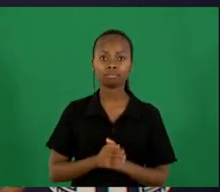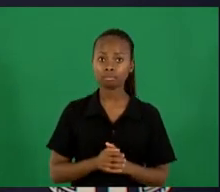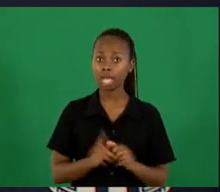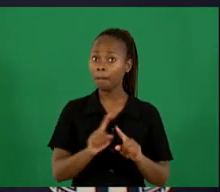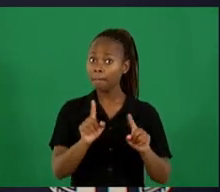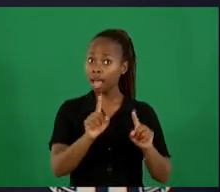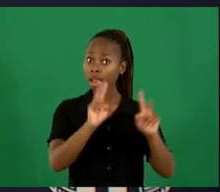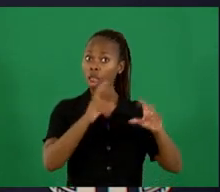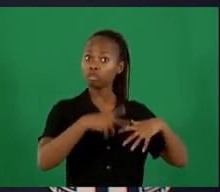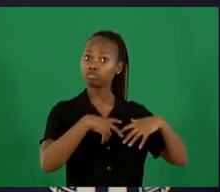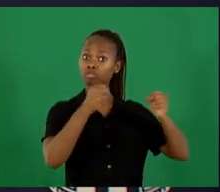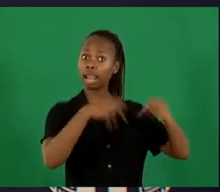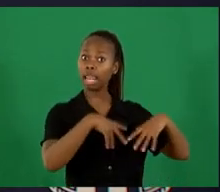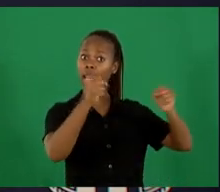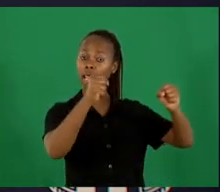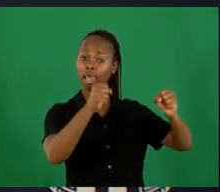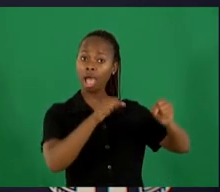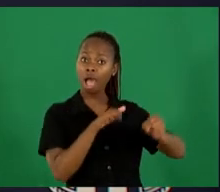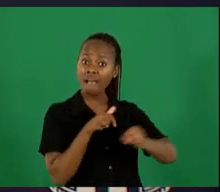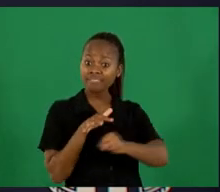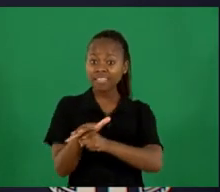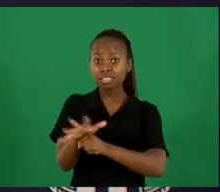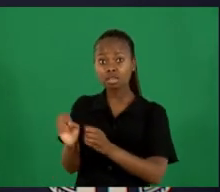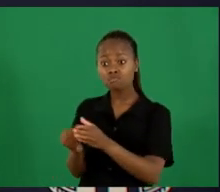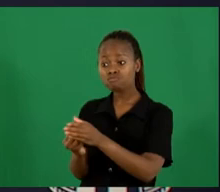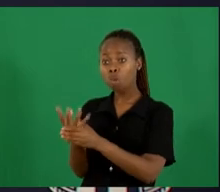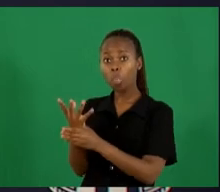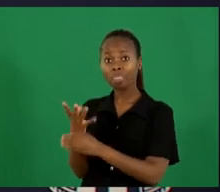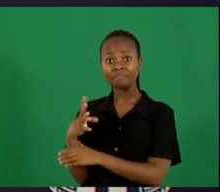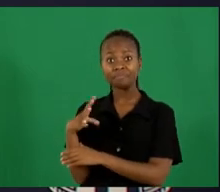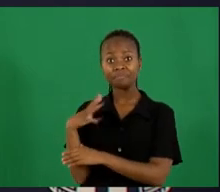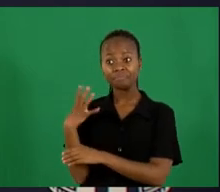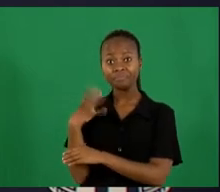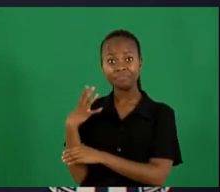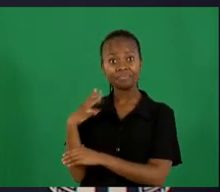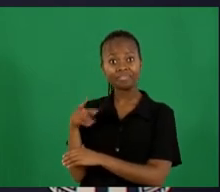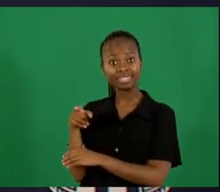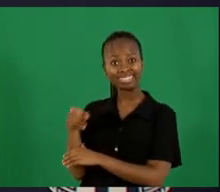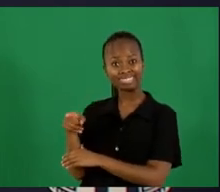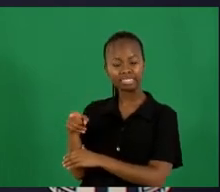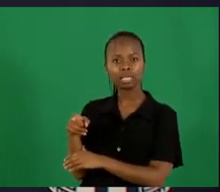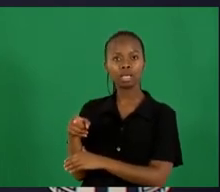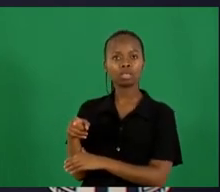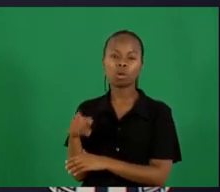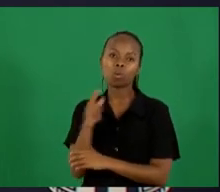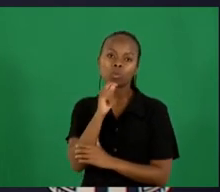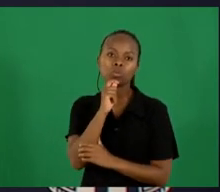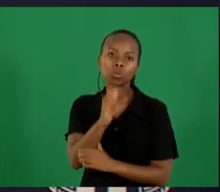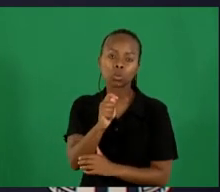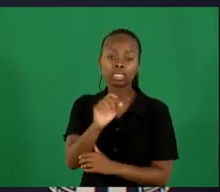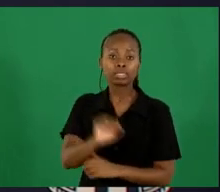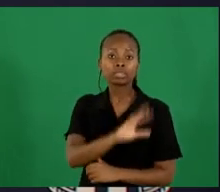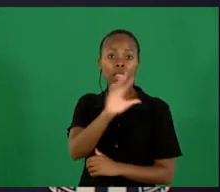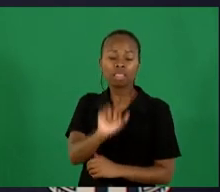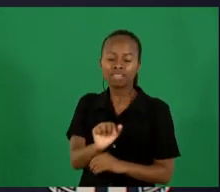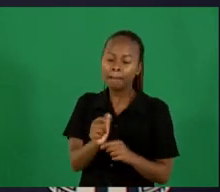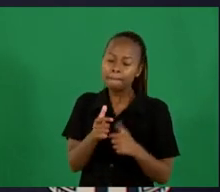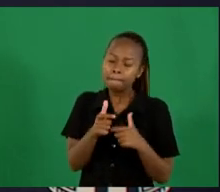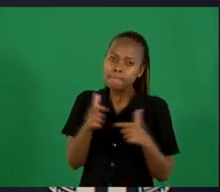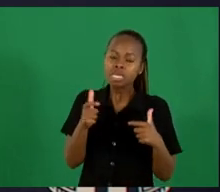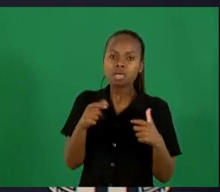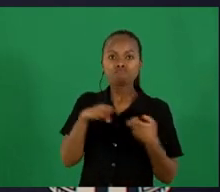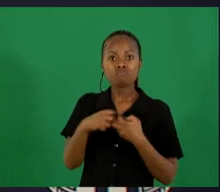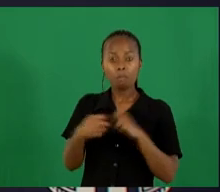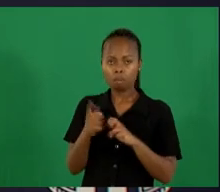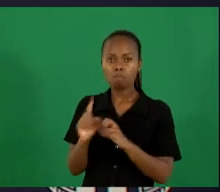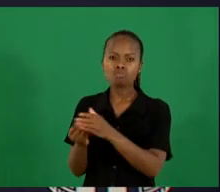just impacting growth, which is the conundrum, the dilemma that South Africa faces, that it